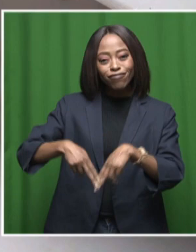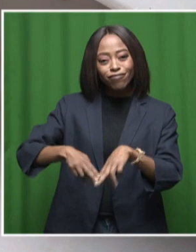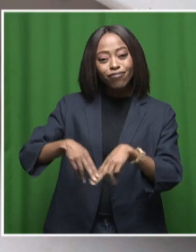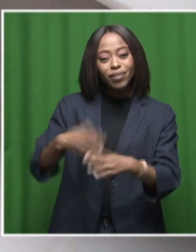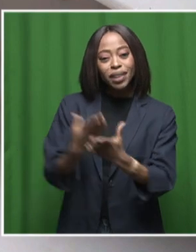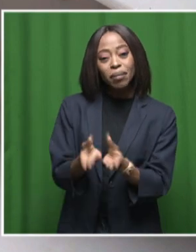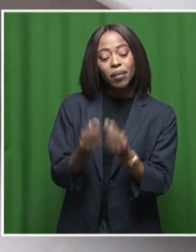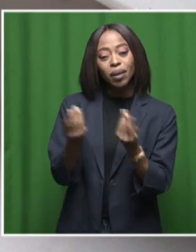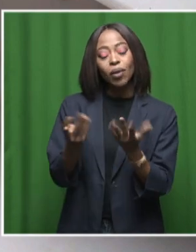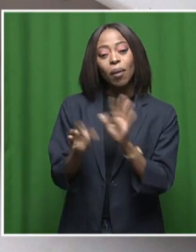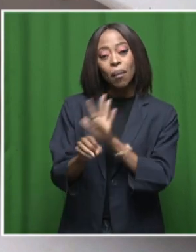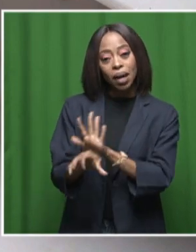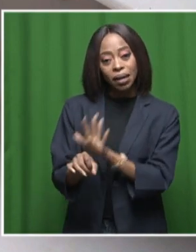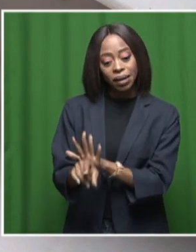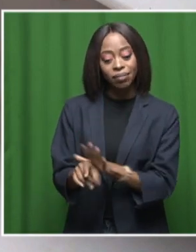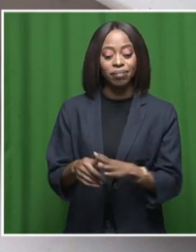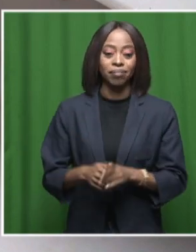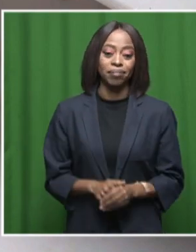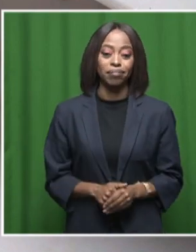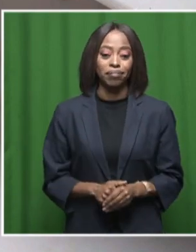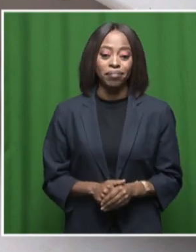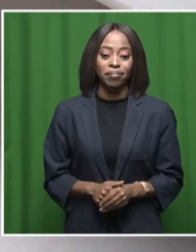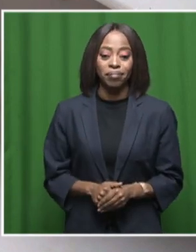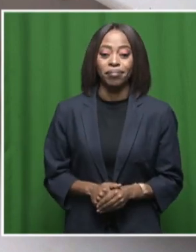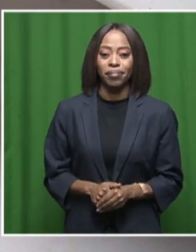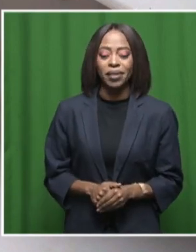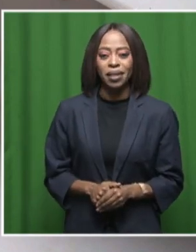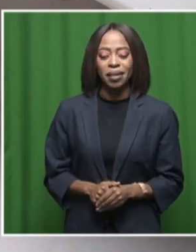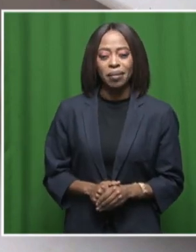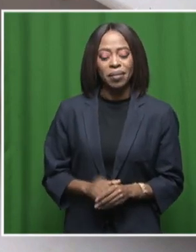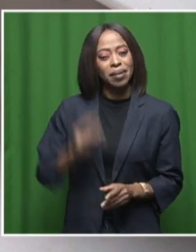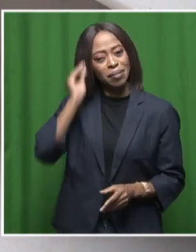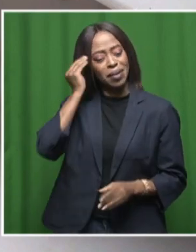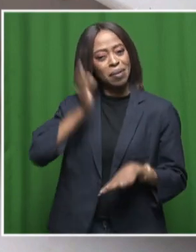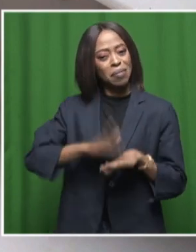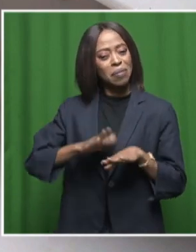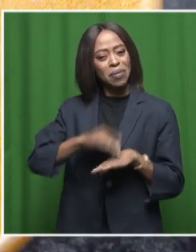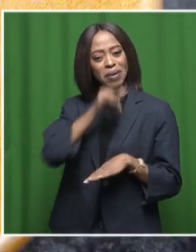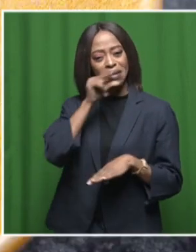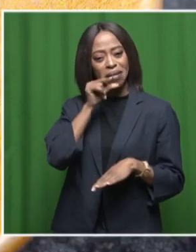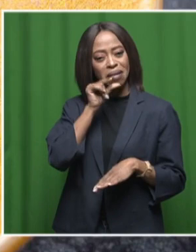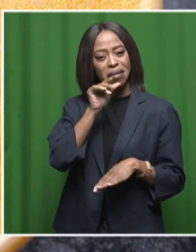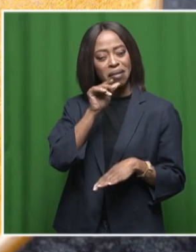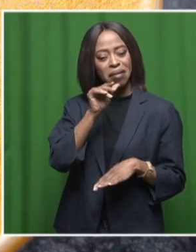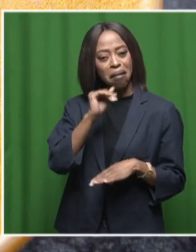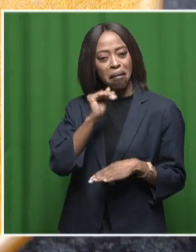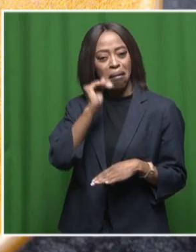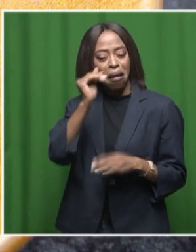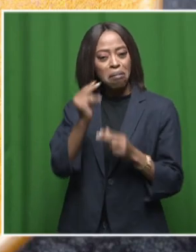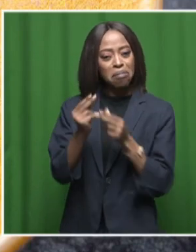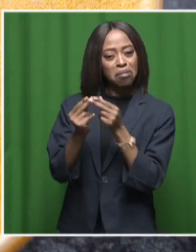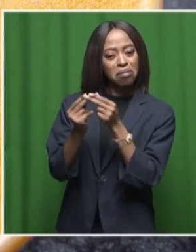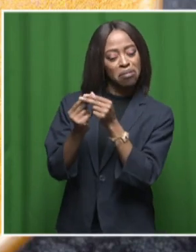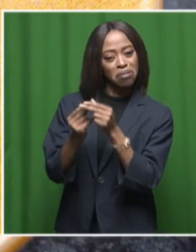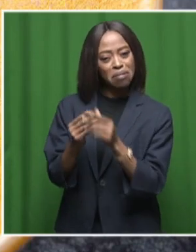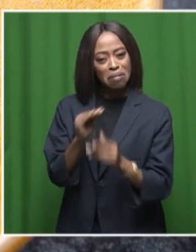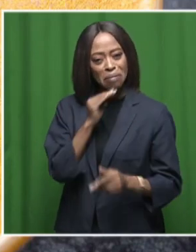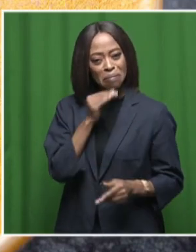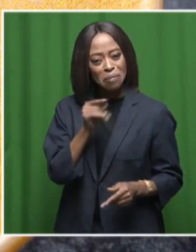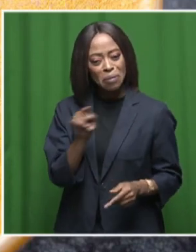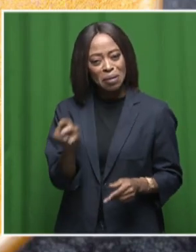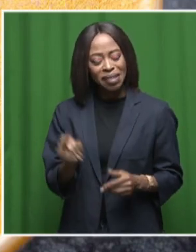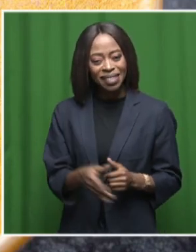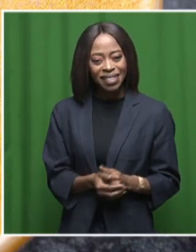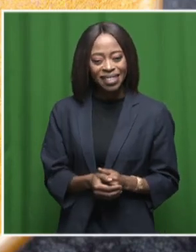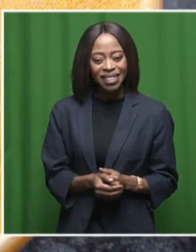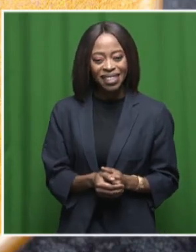can get at the market and what our suppliers can give us. I'm curious about the name, though, Upper Union. What's the inspiration behind that?